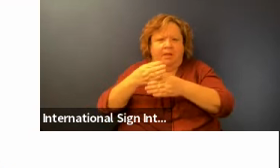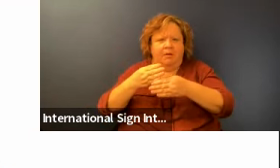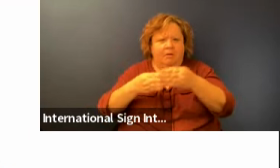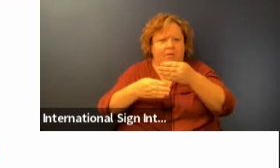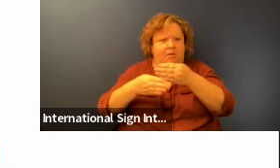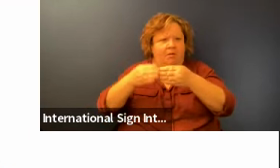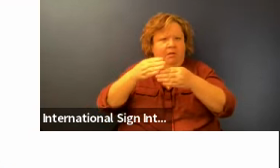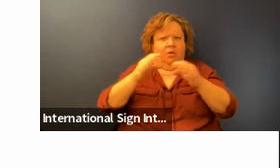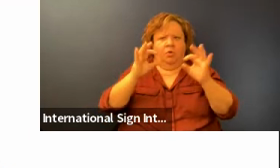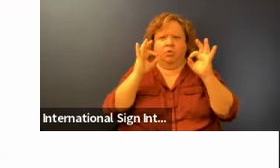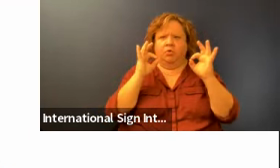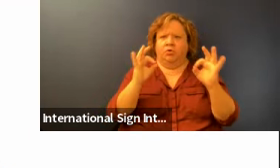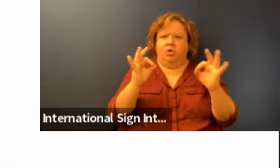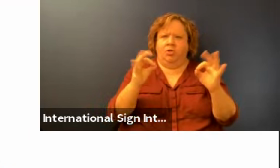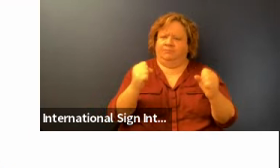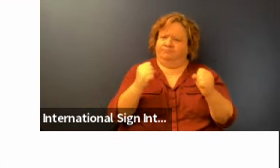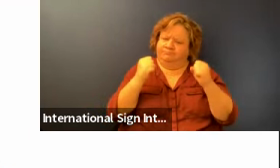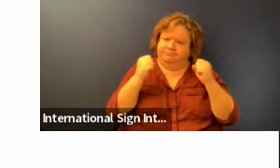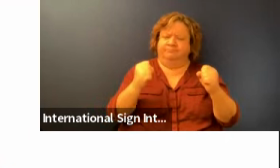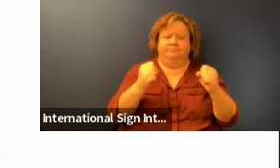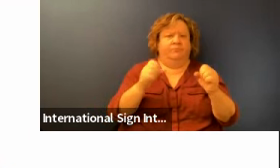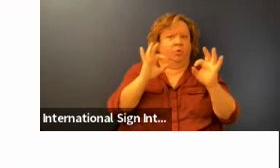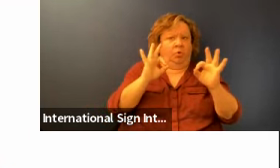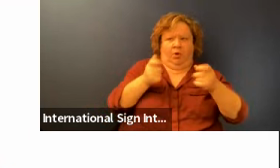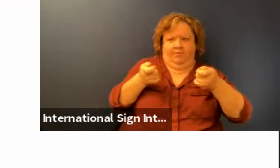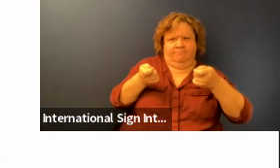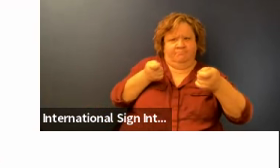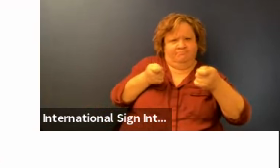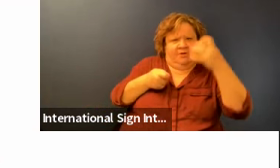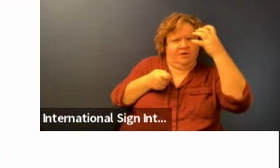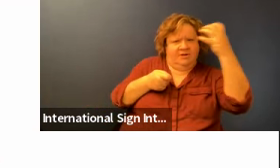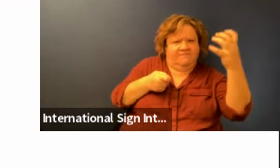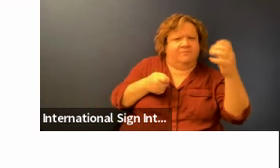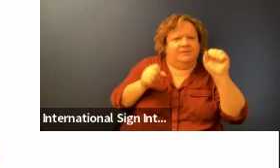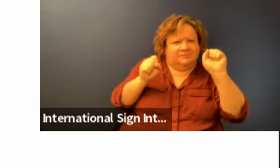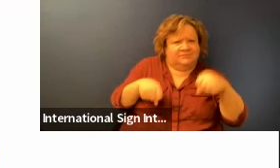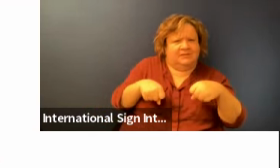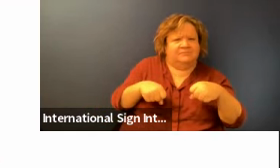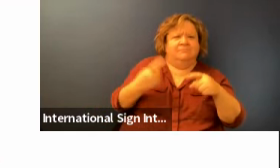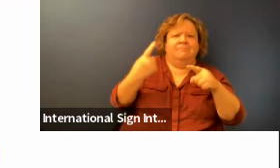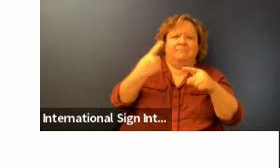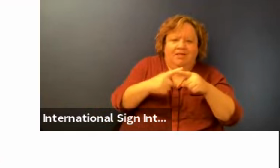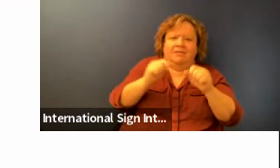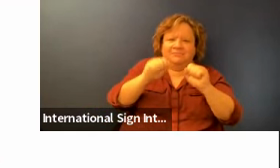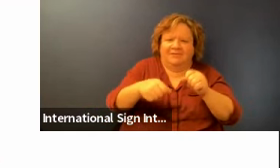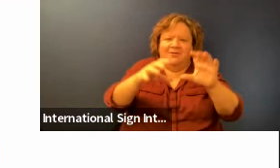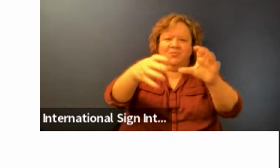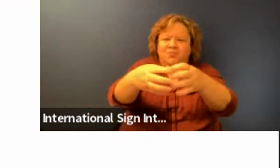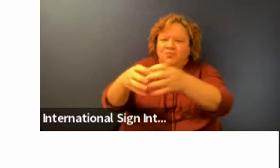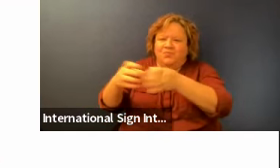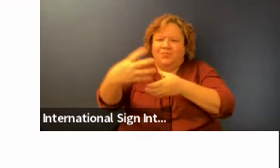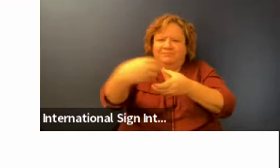case, persons living with disability at the workplace. And lastly, it's very important that